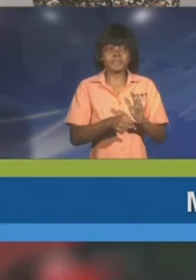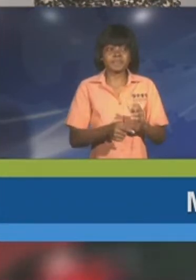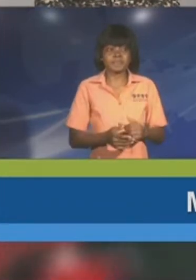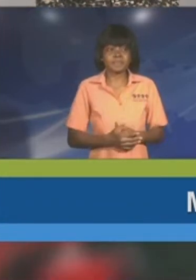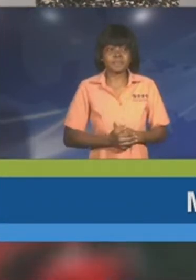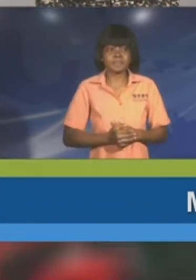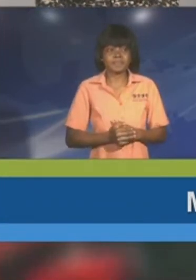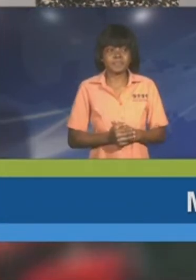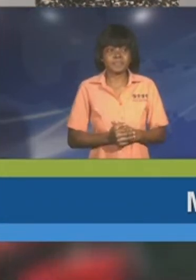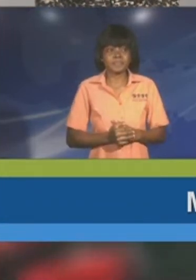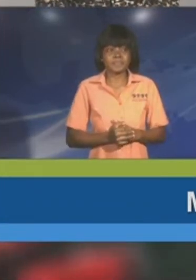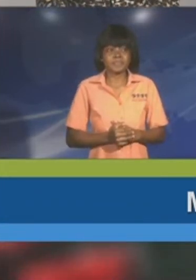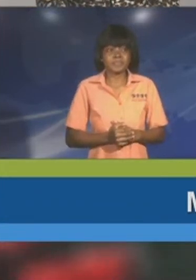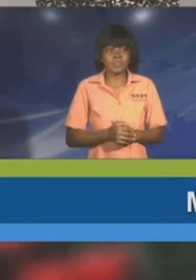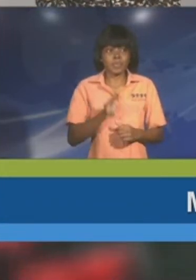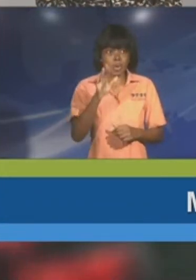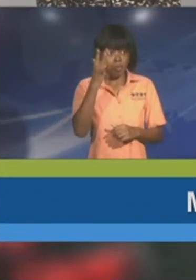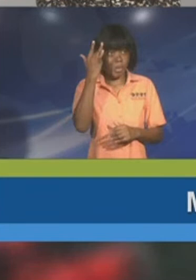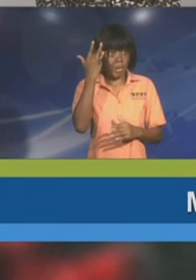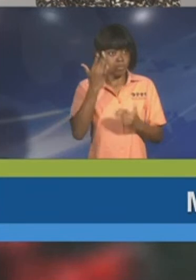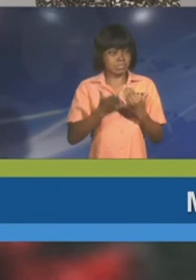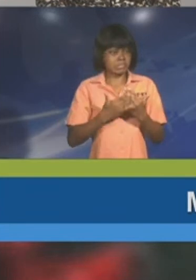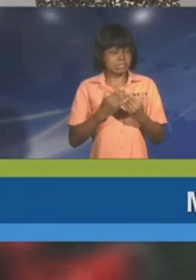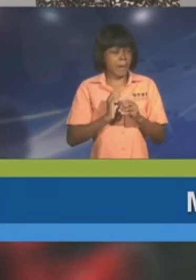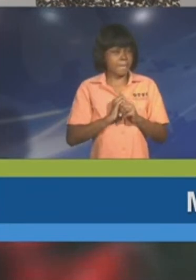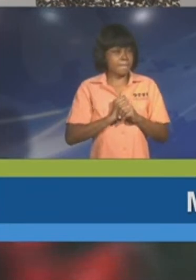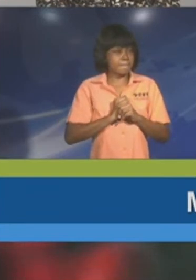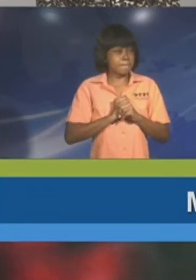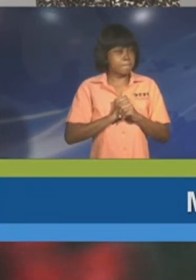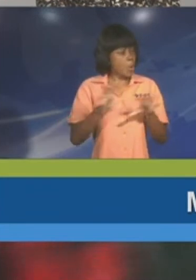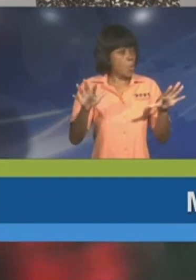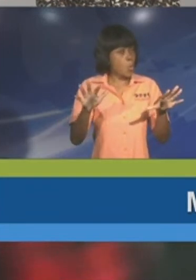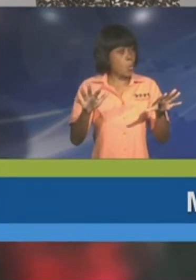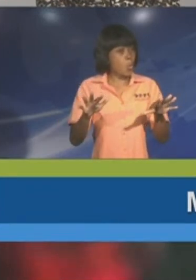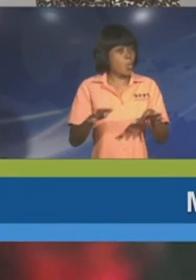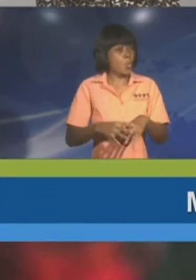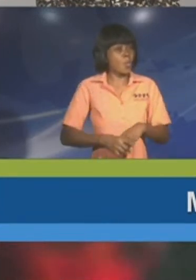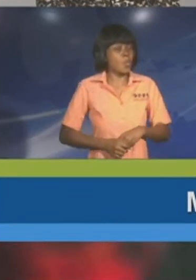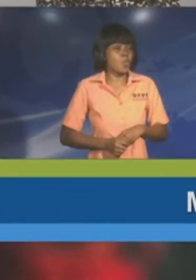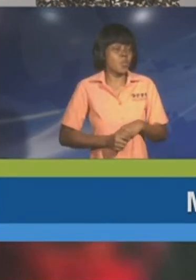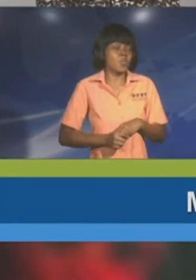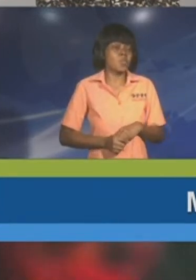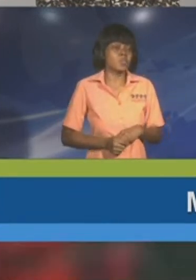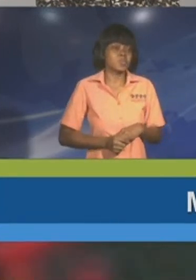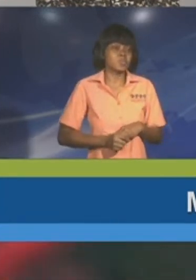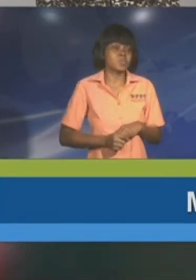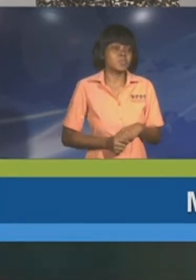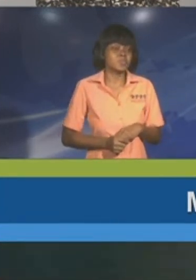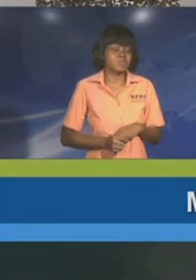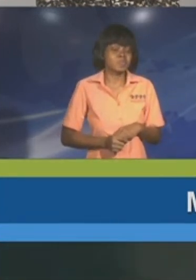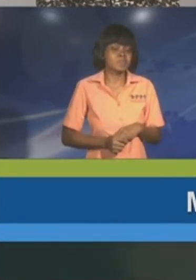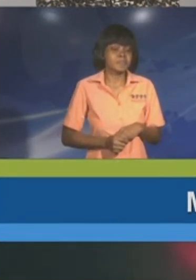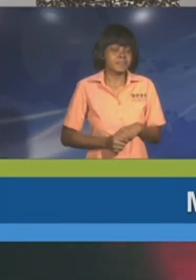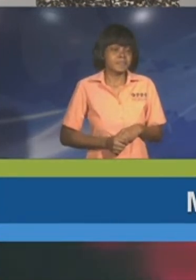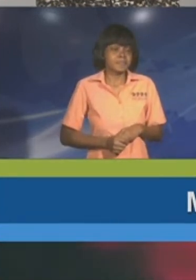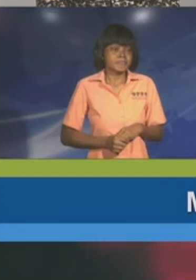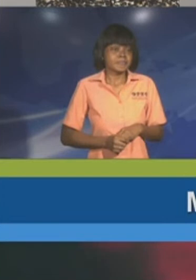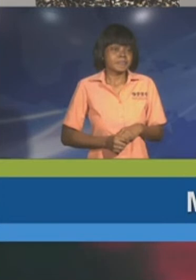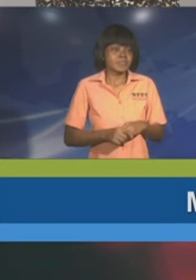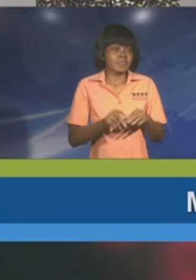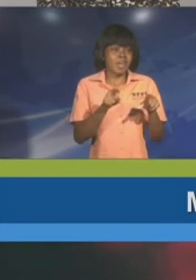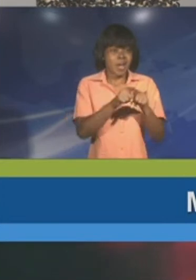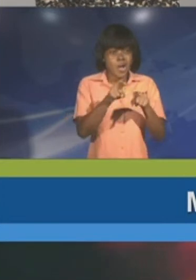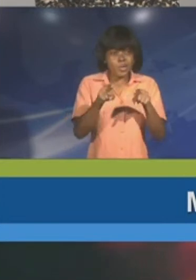Chicken pox is highly contagious. The other thing we've found is fever fits, increase in fever fits or fever